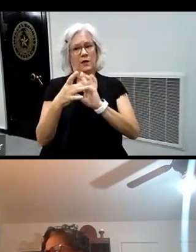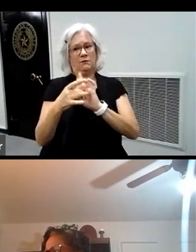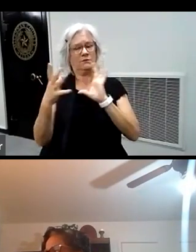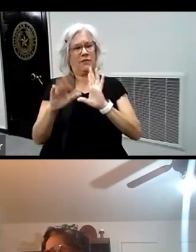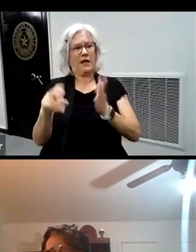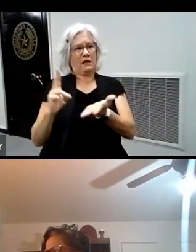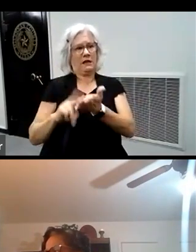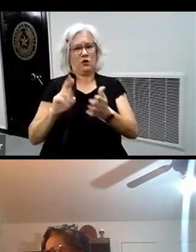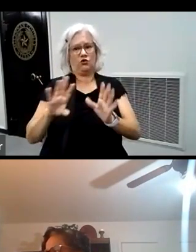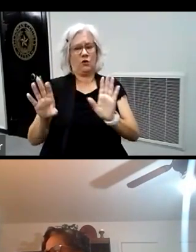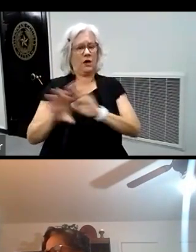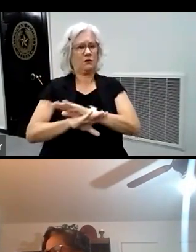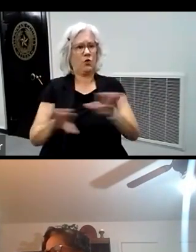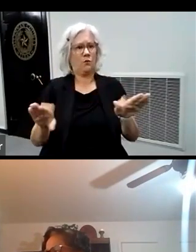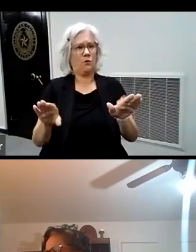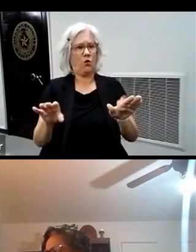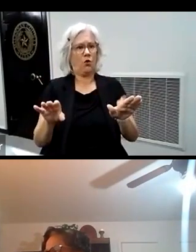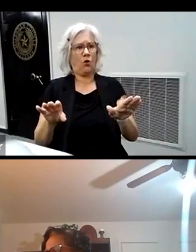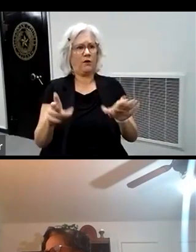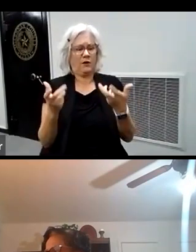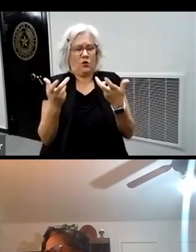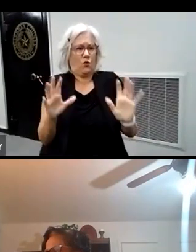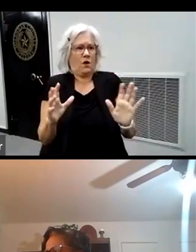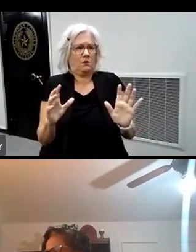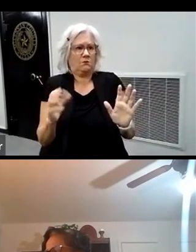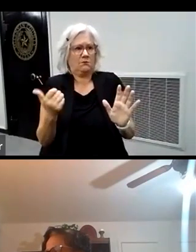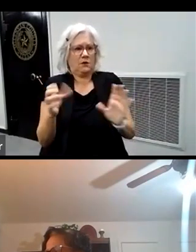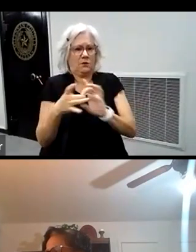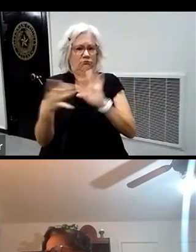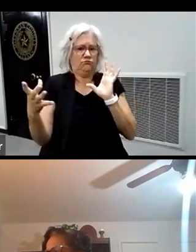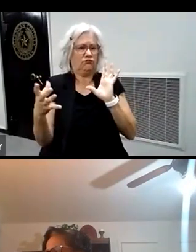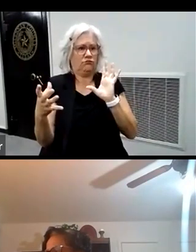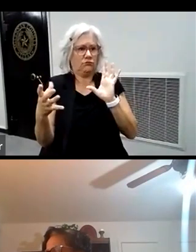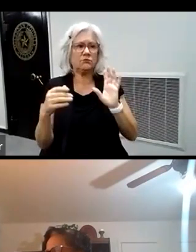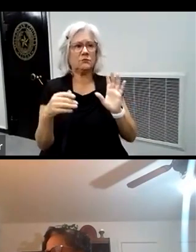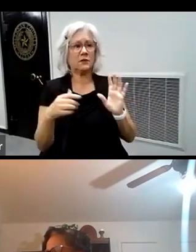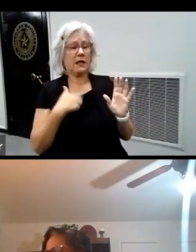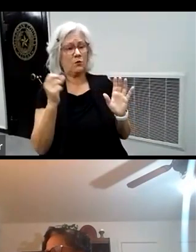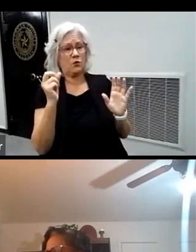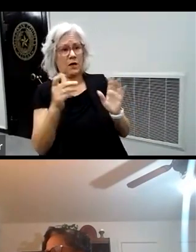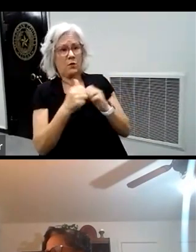Armstrong. He's okay with that. Of course, it's a commissioner's court decision, but